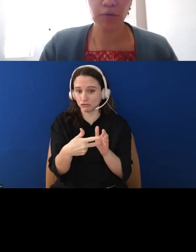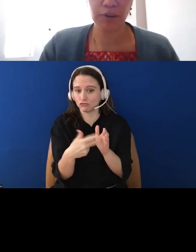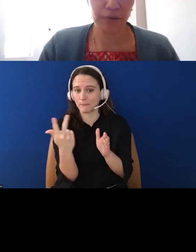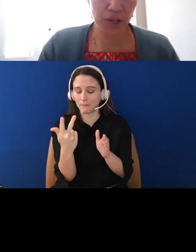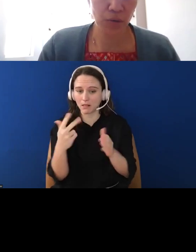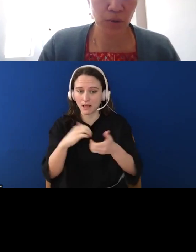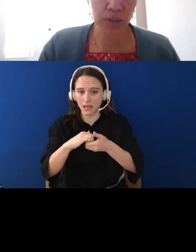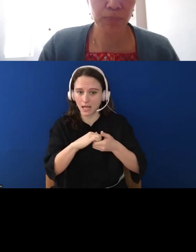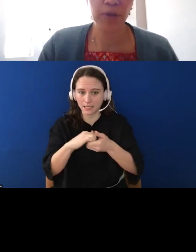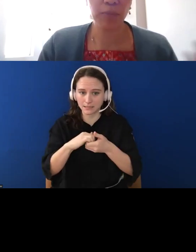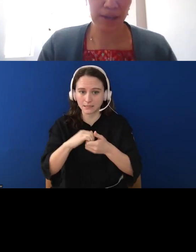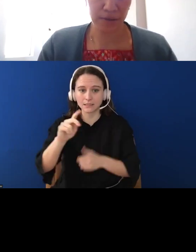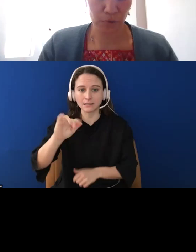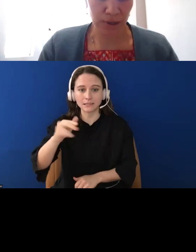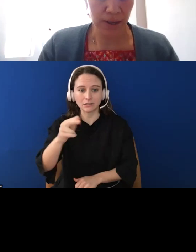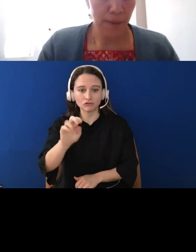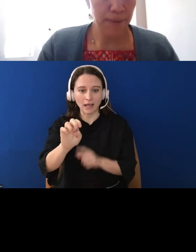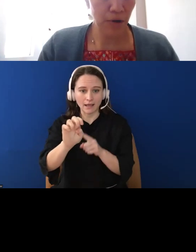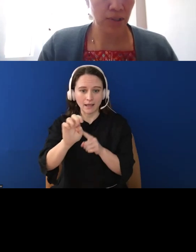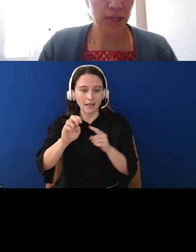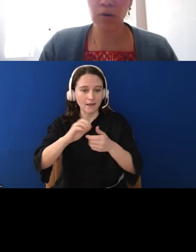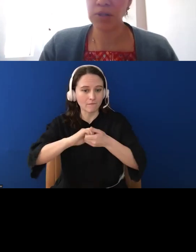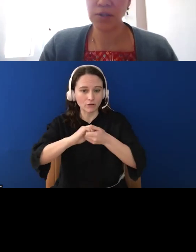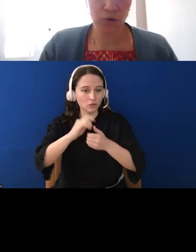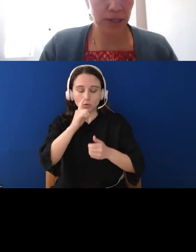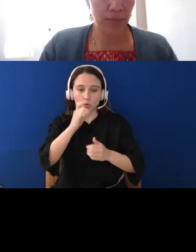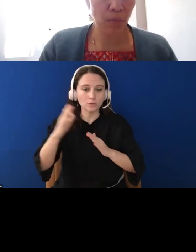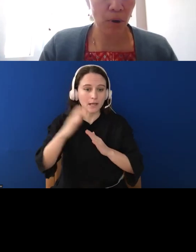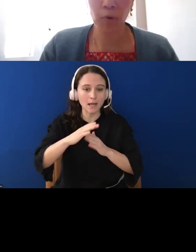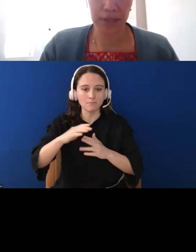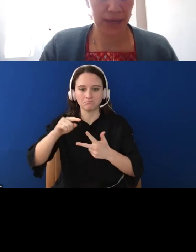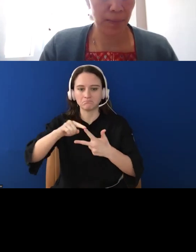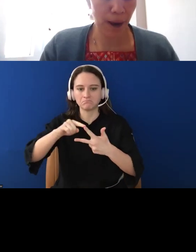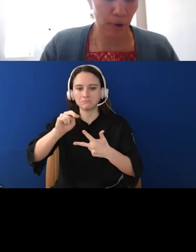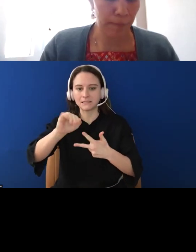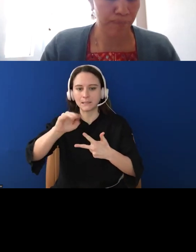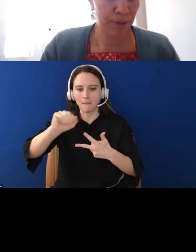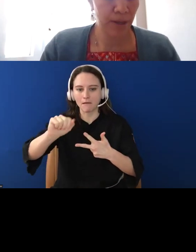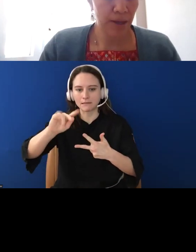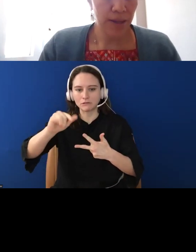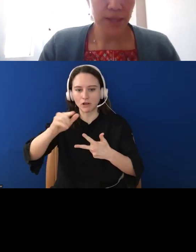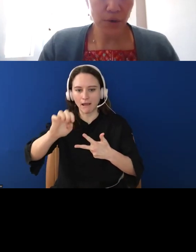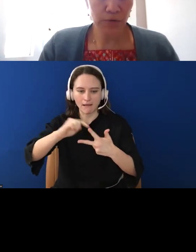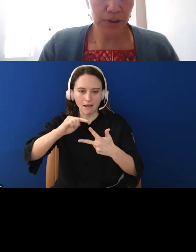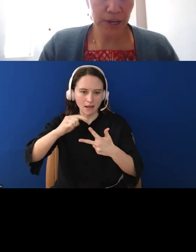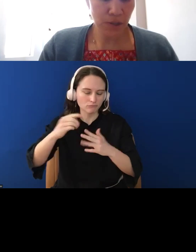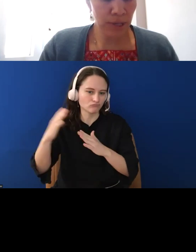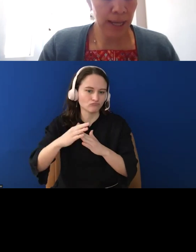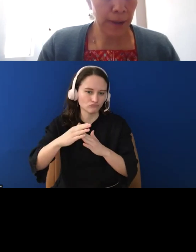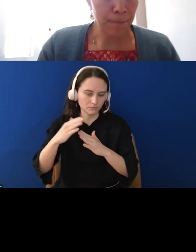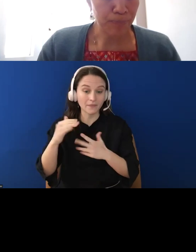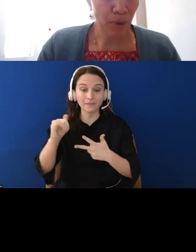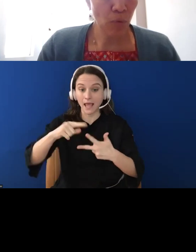K'iche Confederation was the predominant one because it concentrated more political power. This